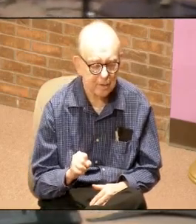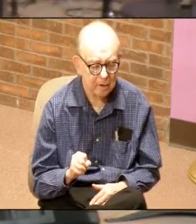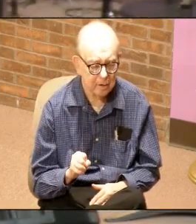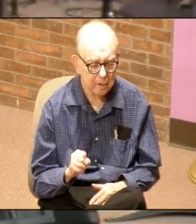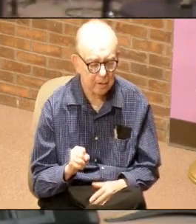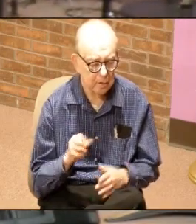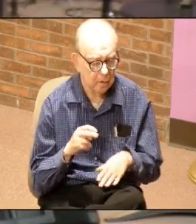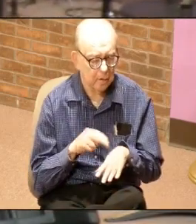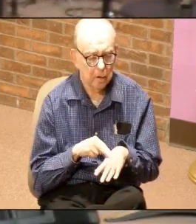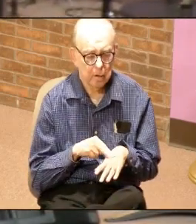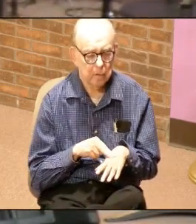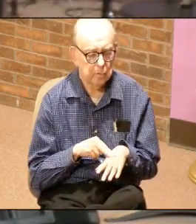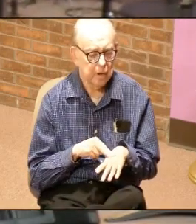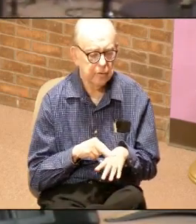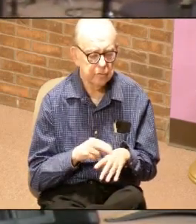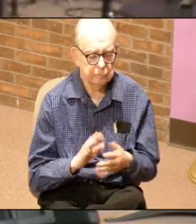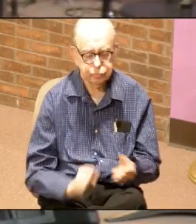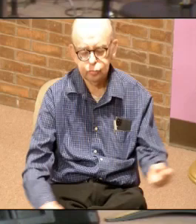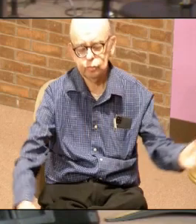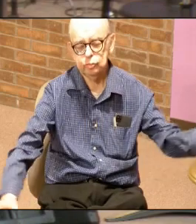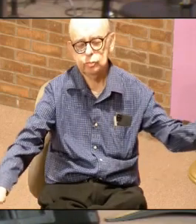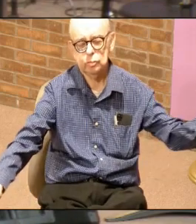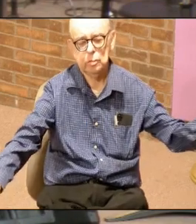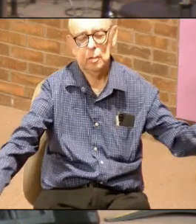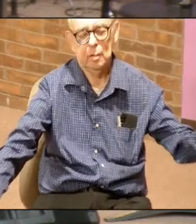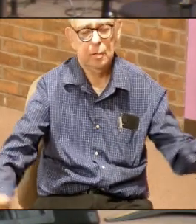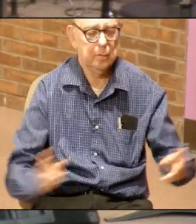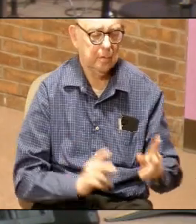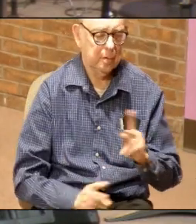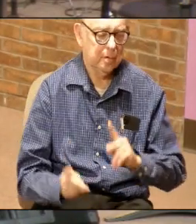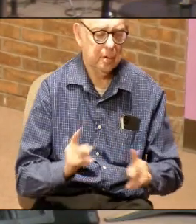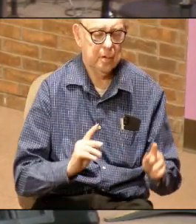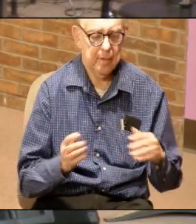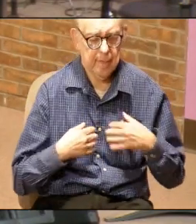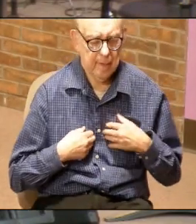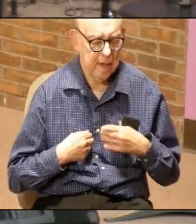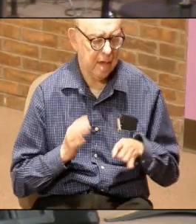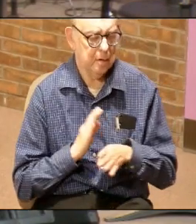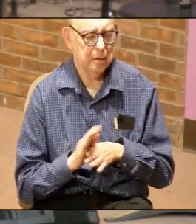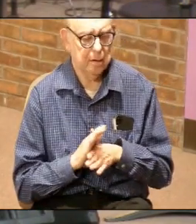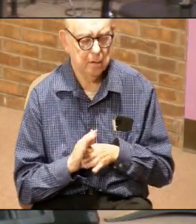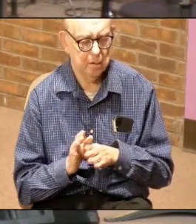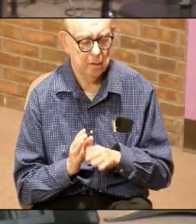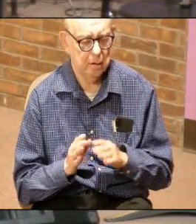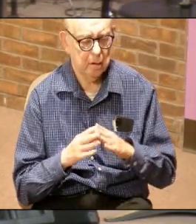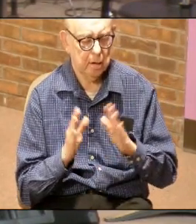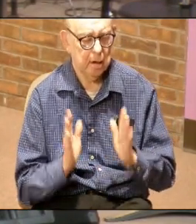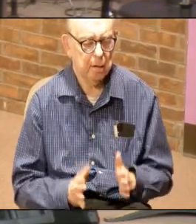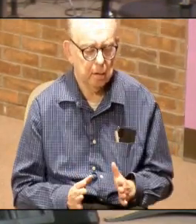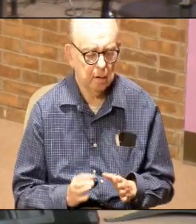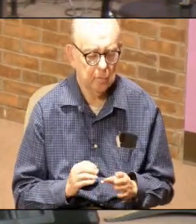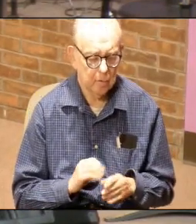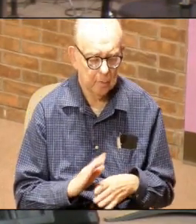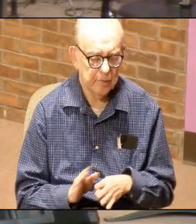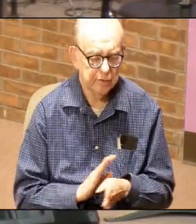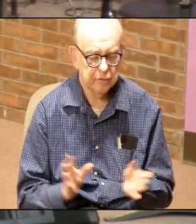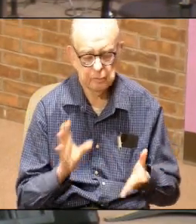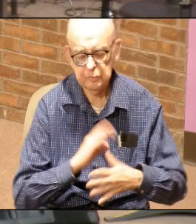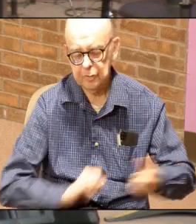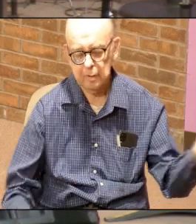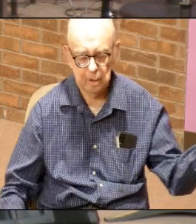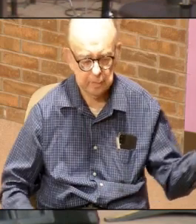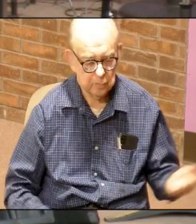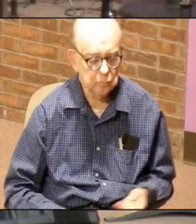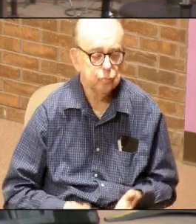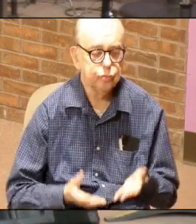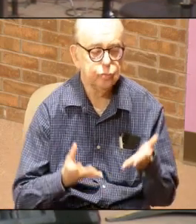A nation just torn apart. People who had businesses, their house, their businesses were destroyed,